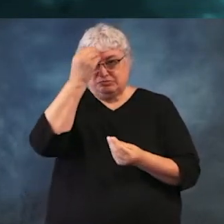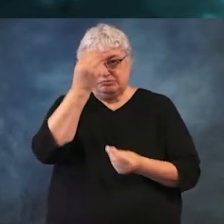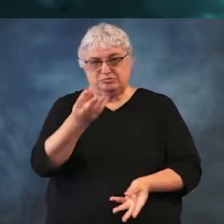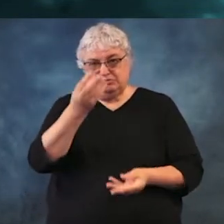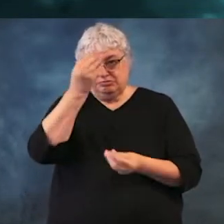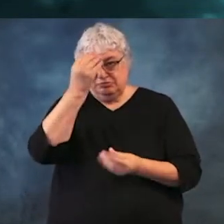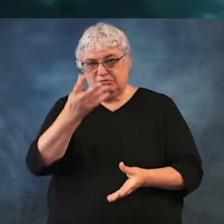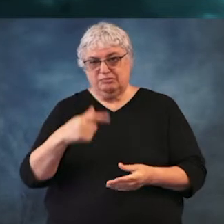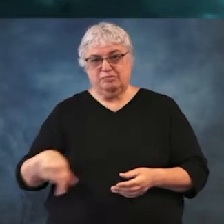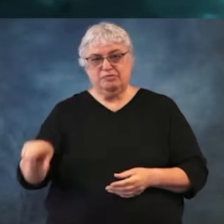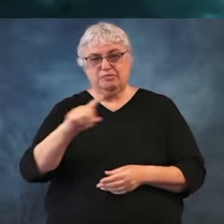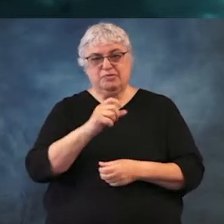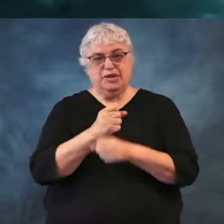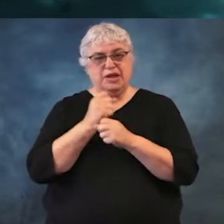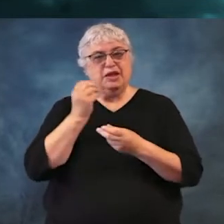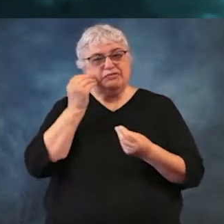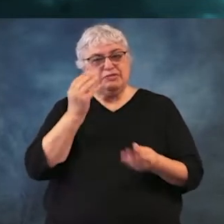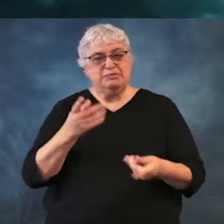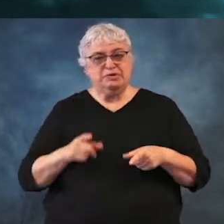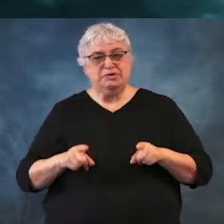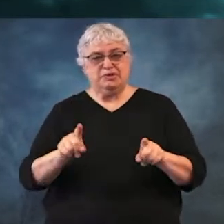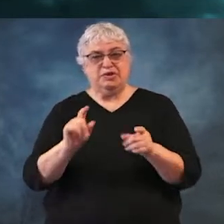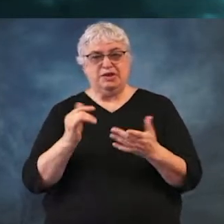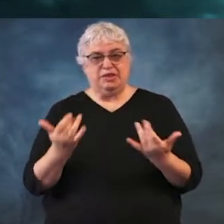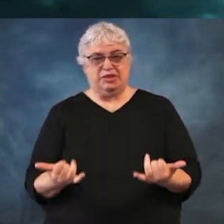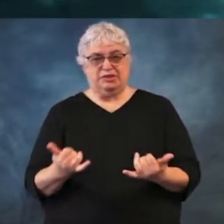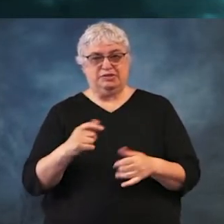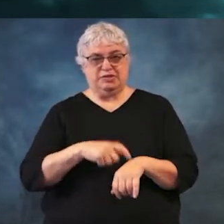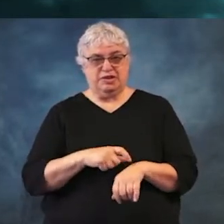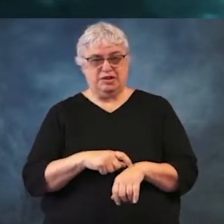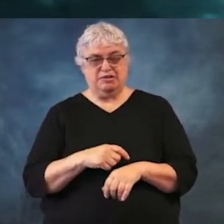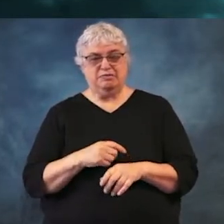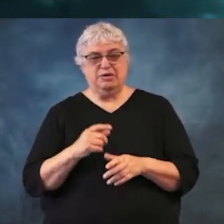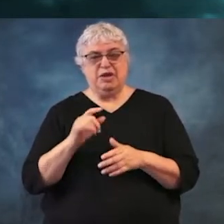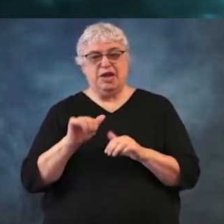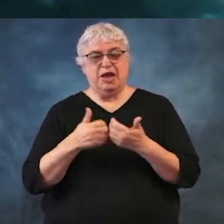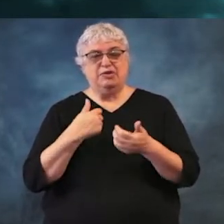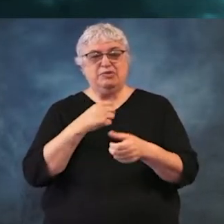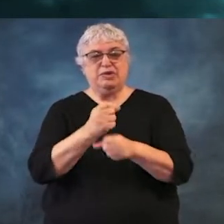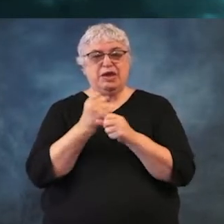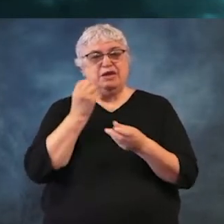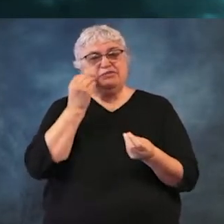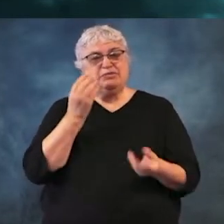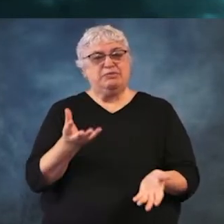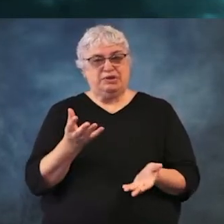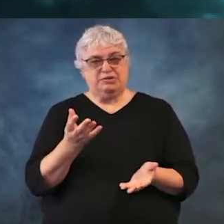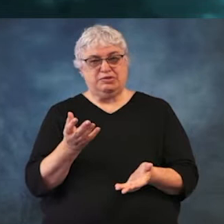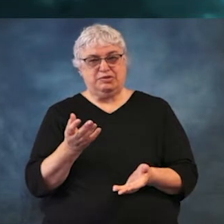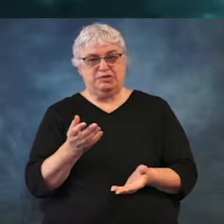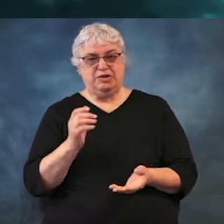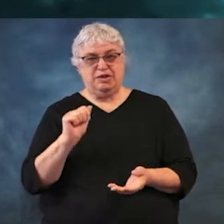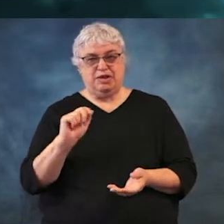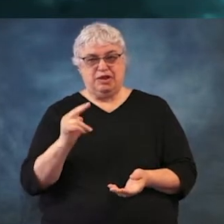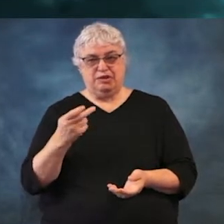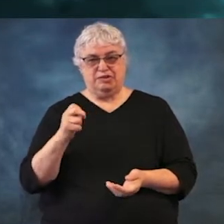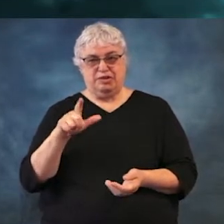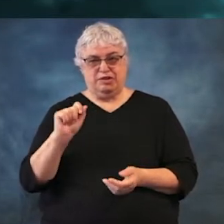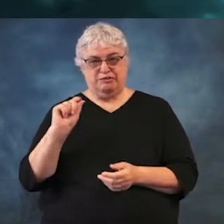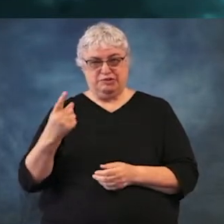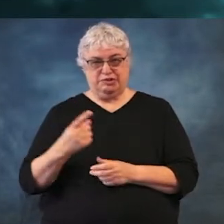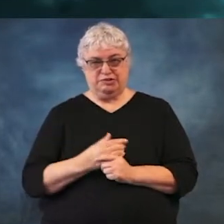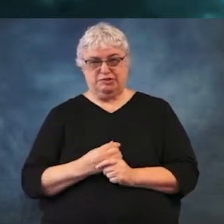you all staying informed during this time? What's your main source of information? Angela, how about we start